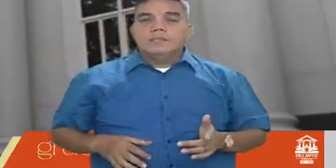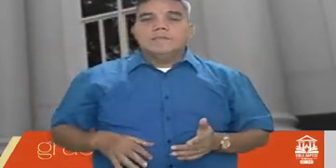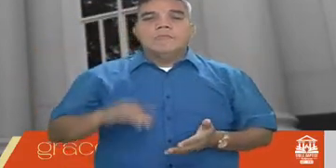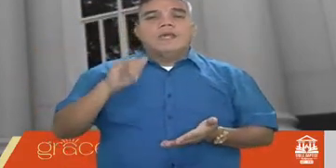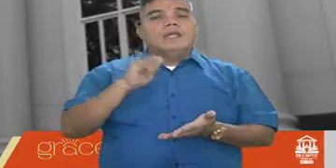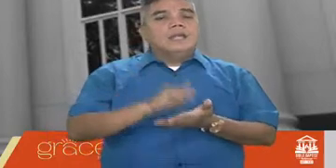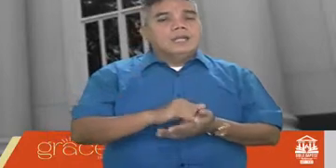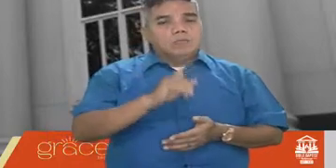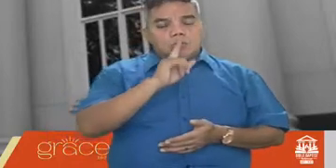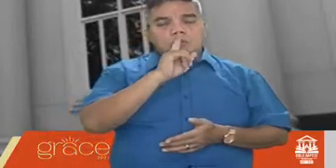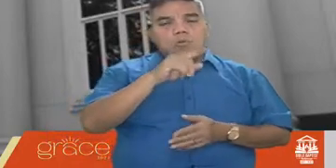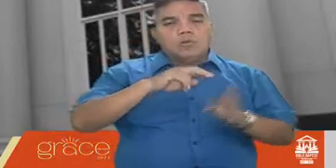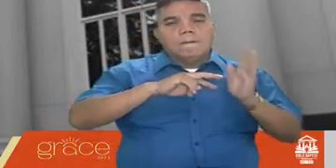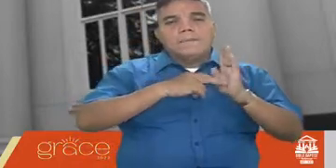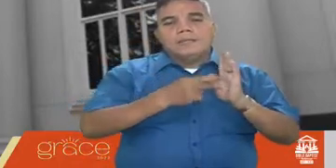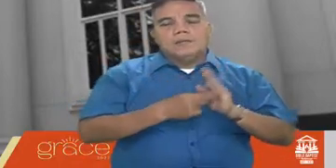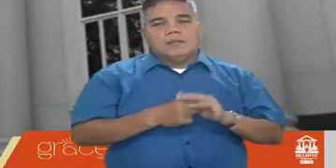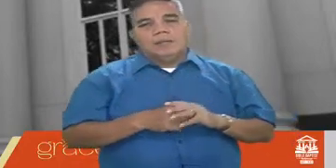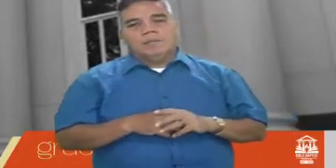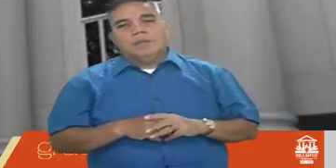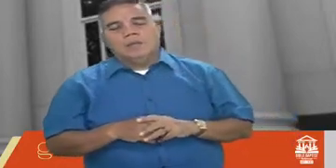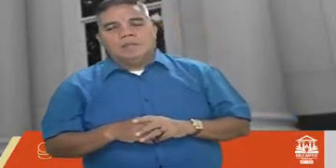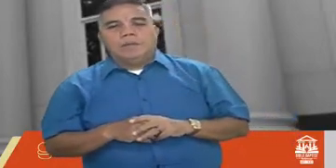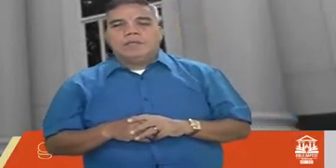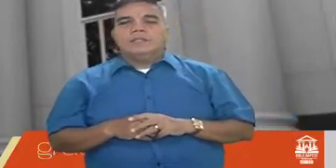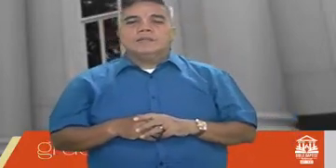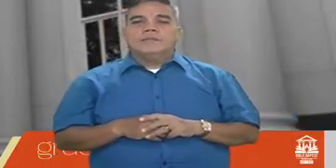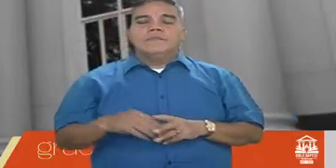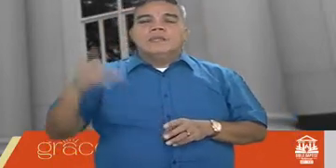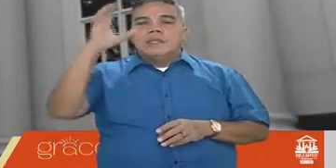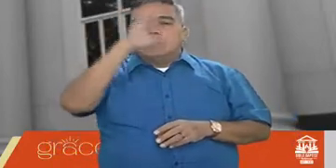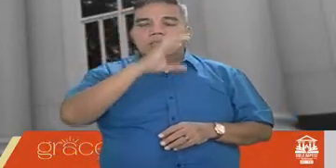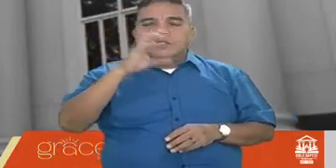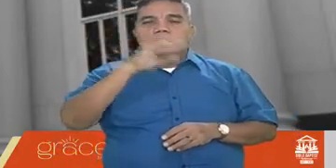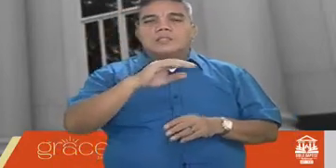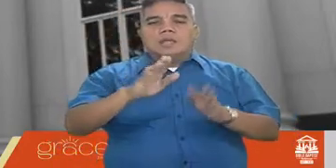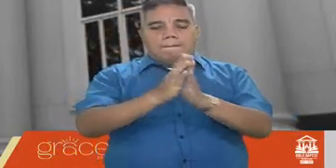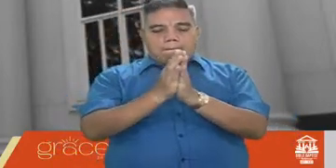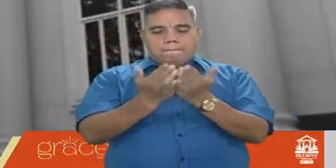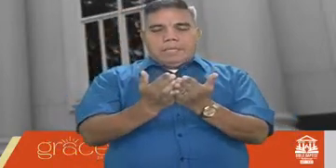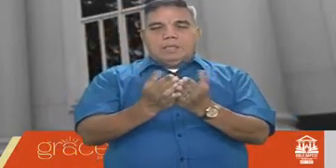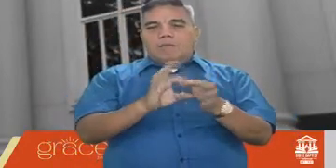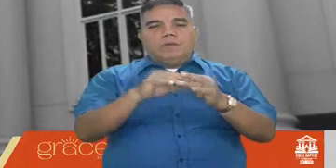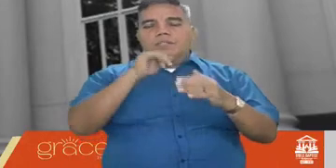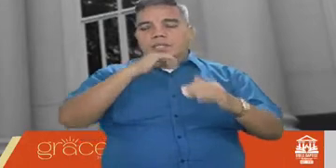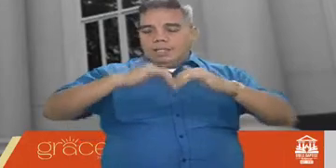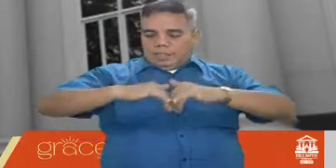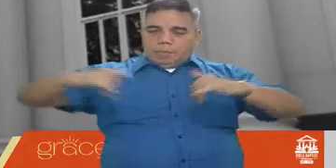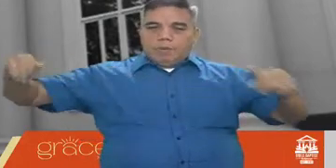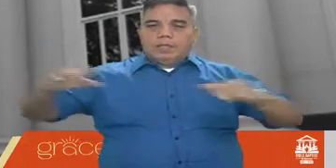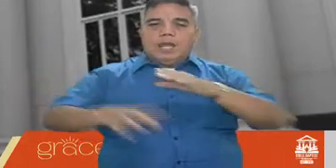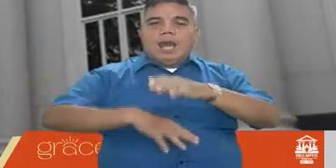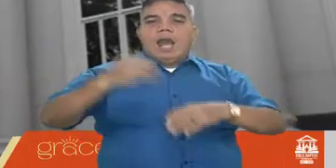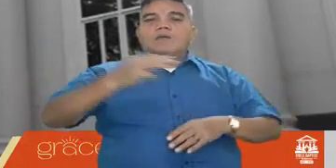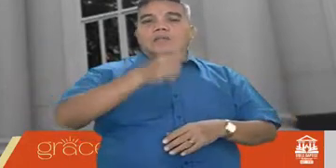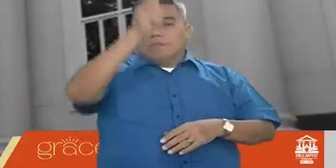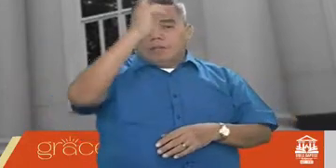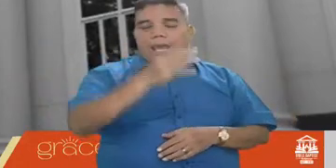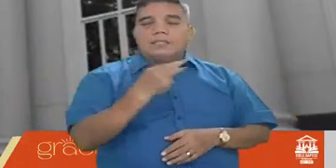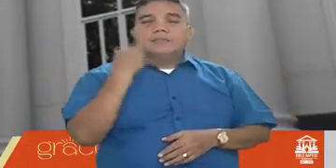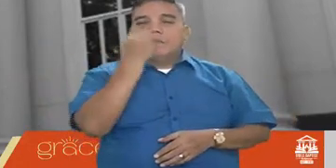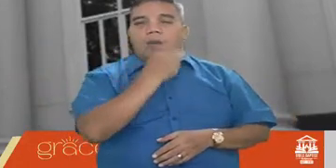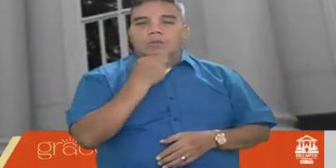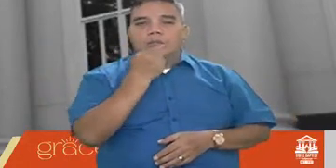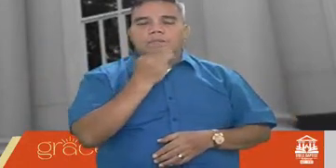And that would mean searching the scriptures daily. This book of the law shall not depart out of thy